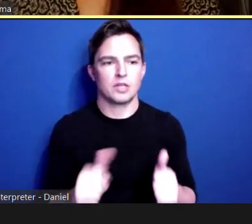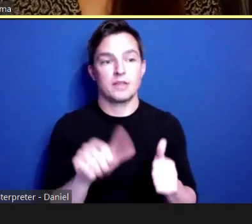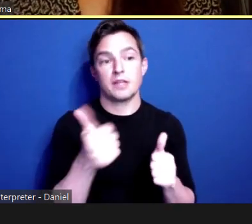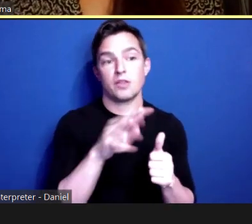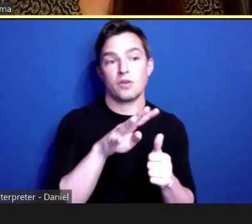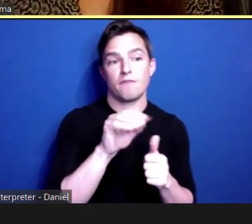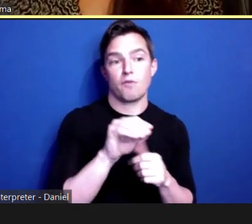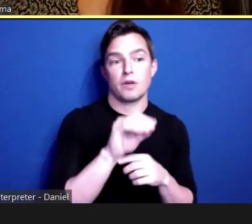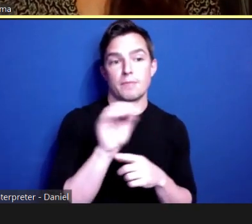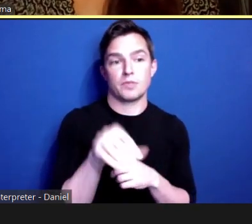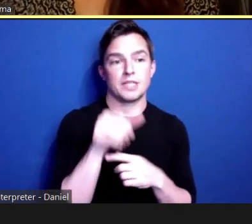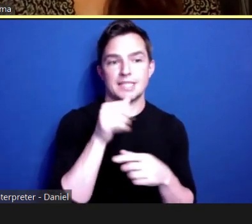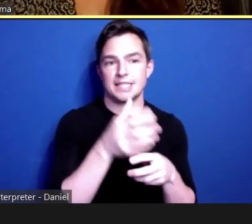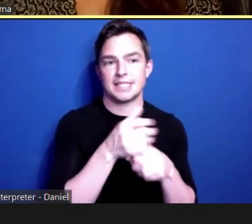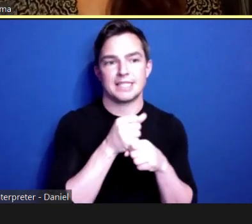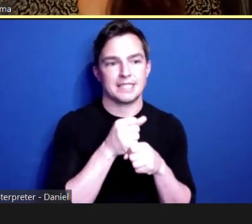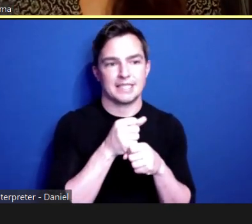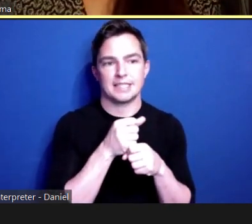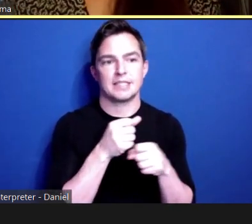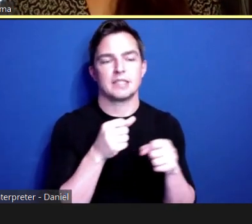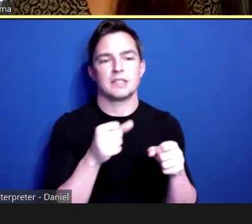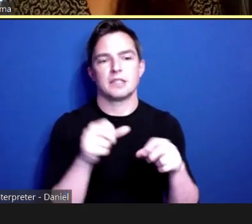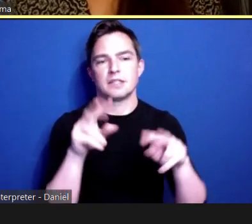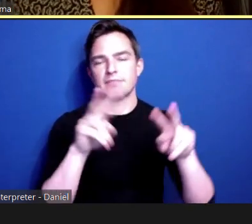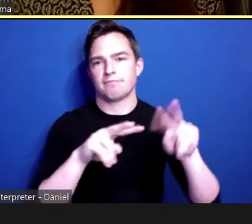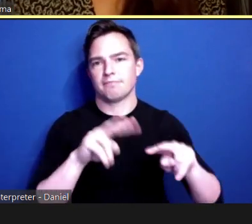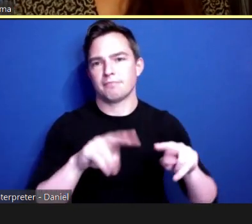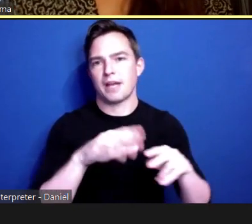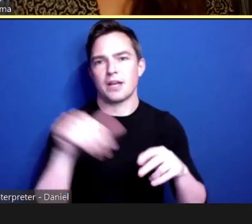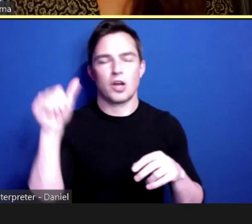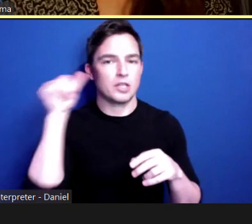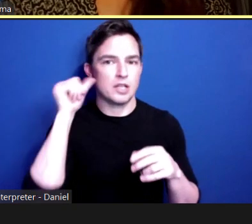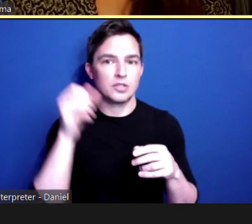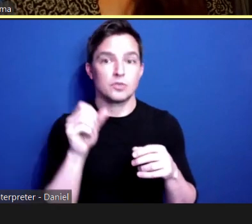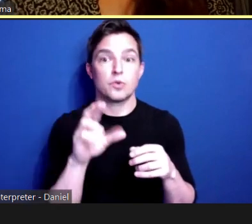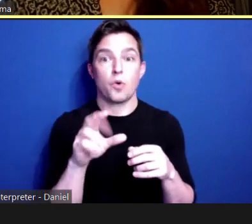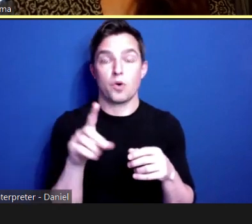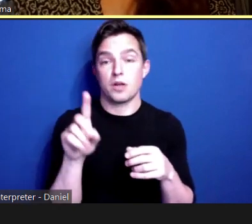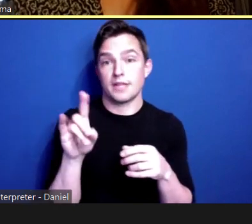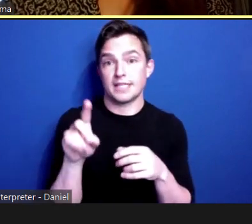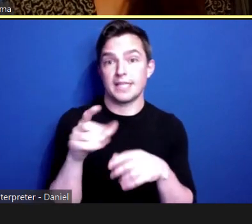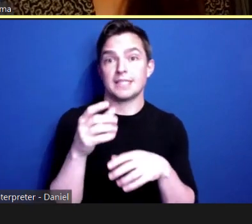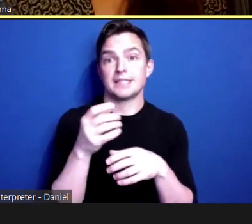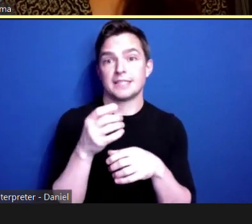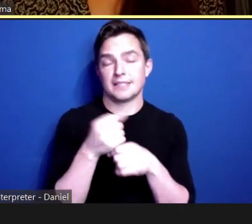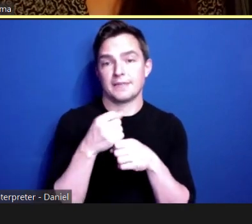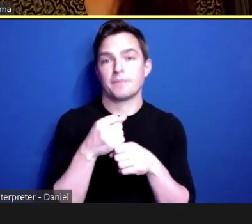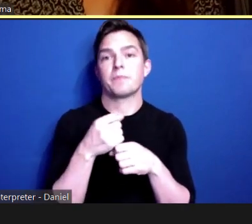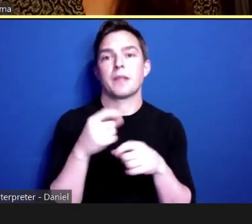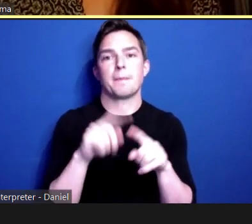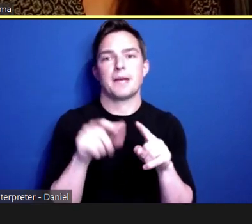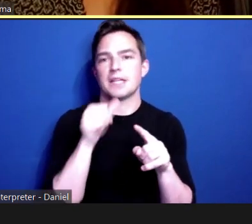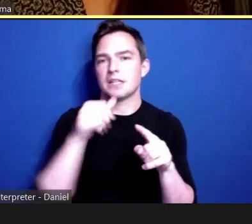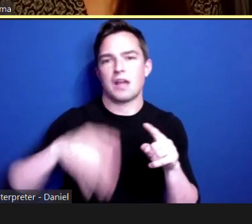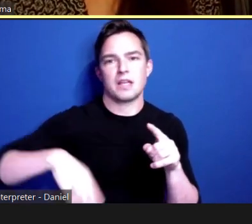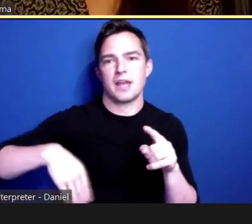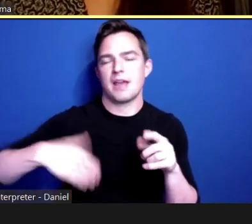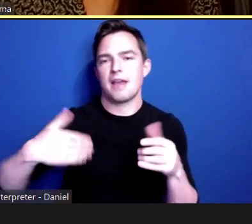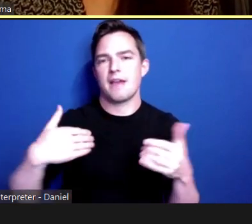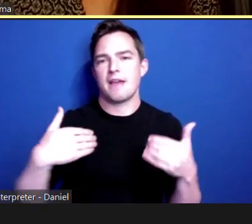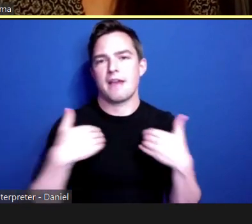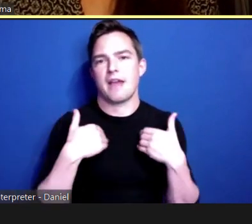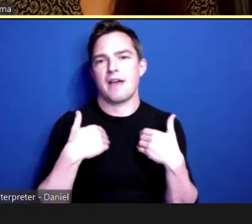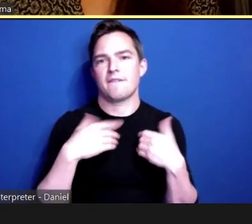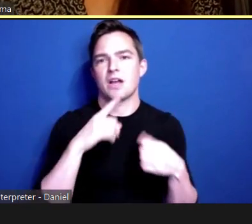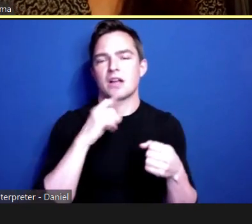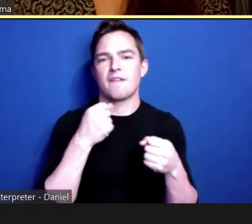did not get sent by an audiologist, or they did get sent by an audiologist but do not yet have a